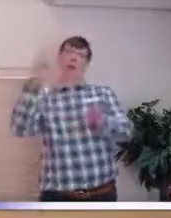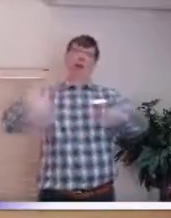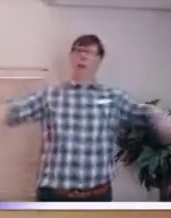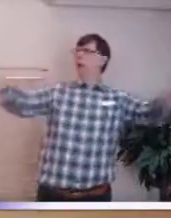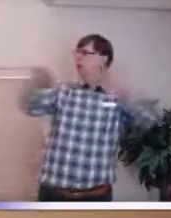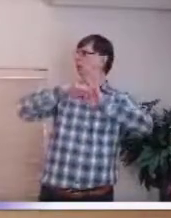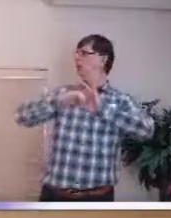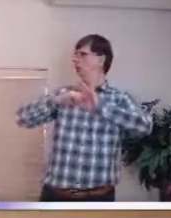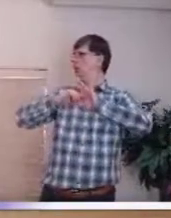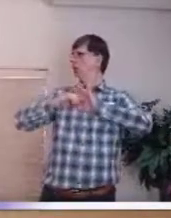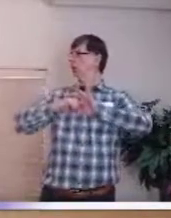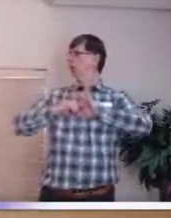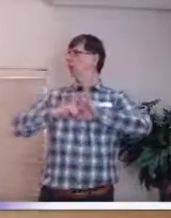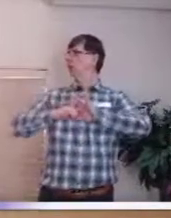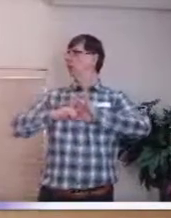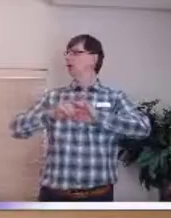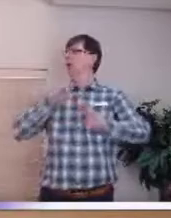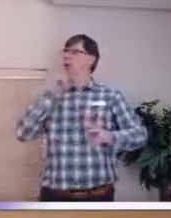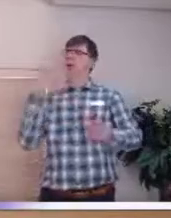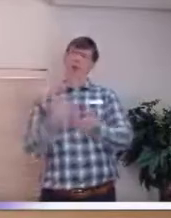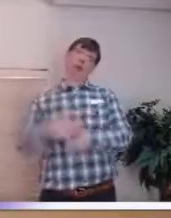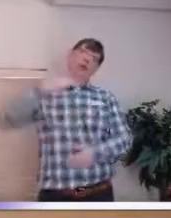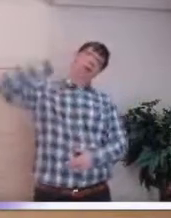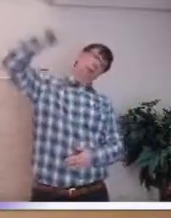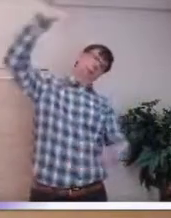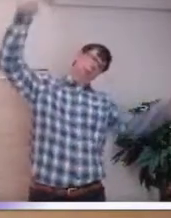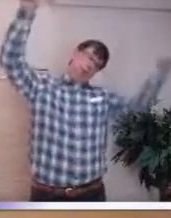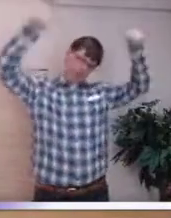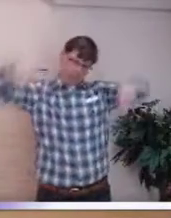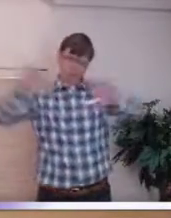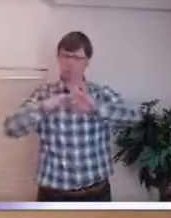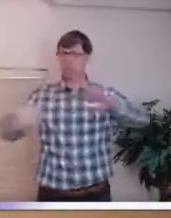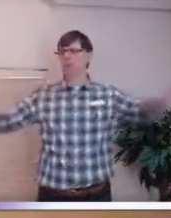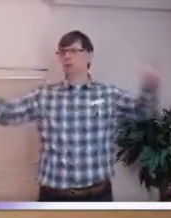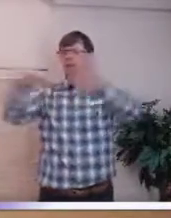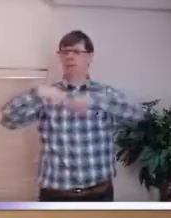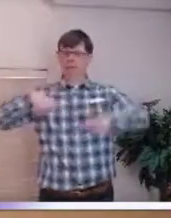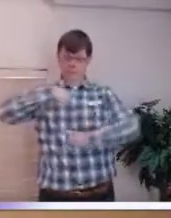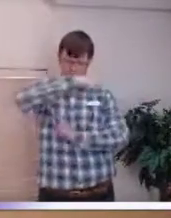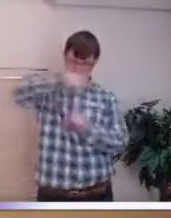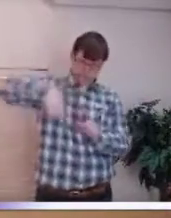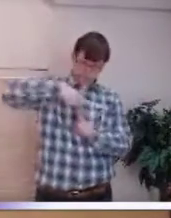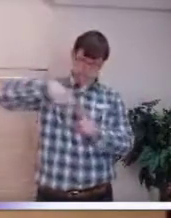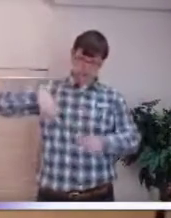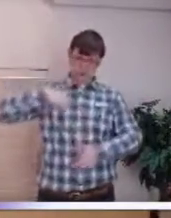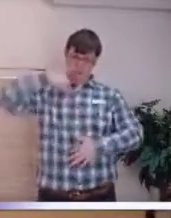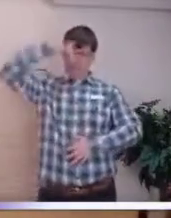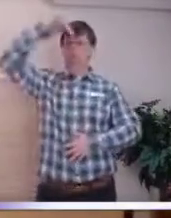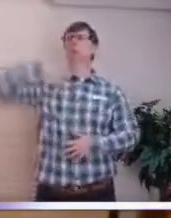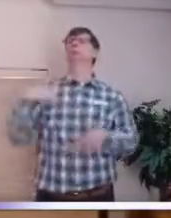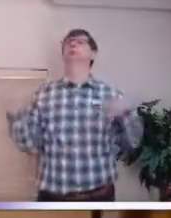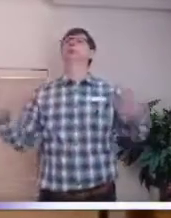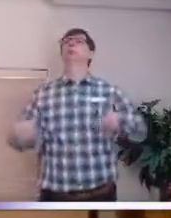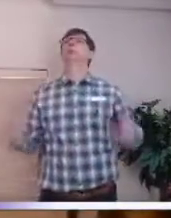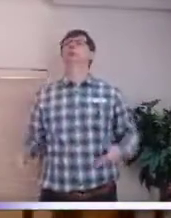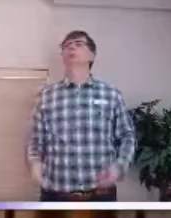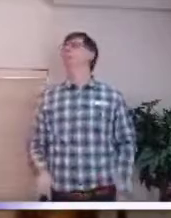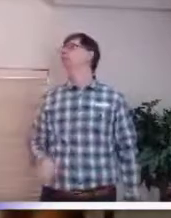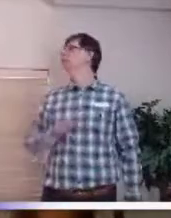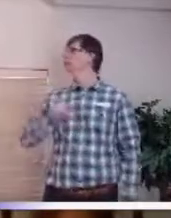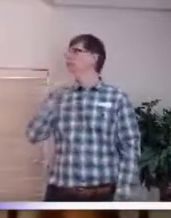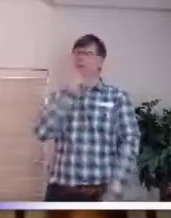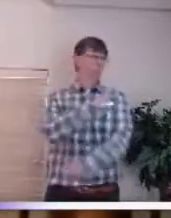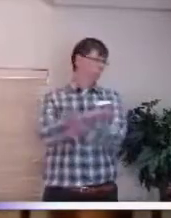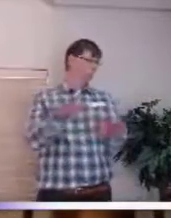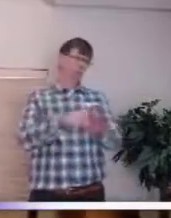connect. And what better place to connect than in the Centers for Spiritual Living, Prescott? There